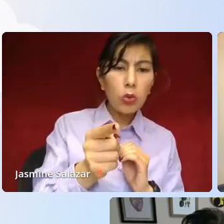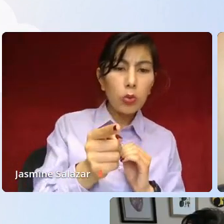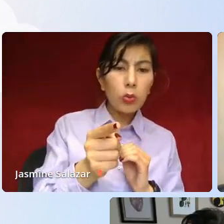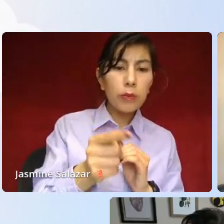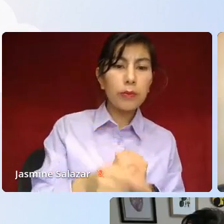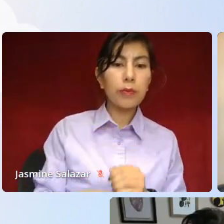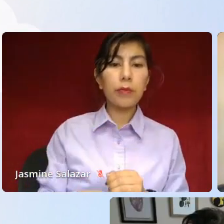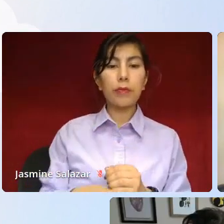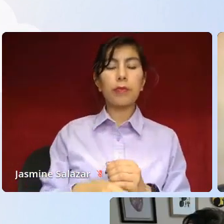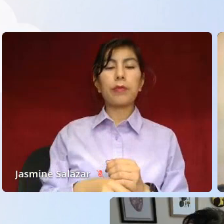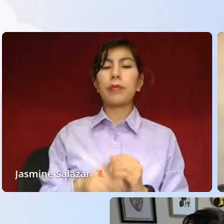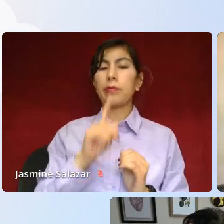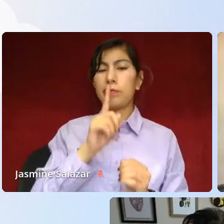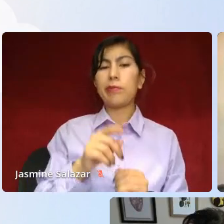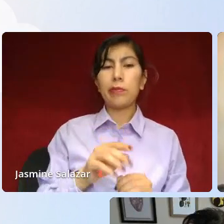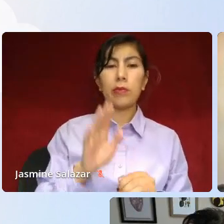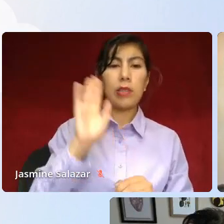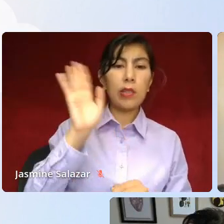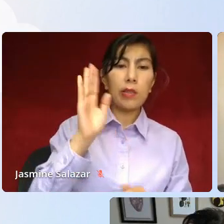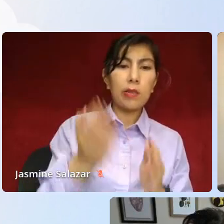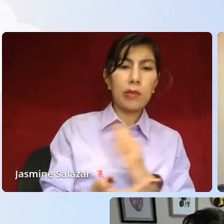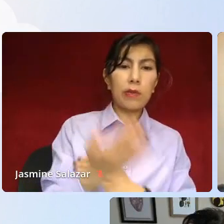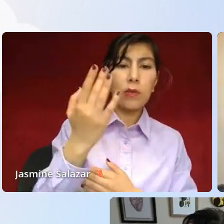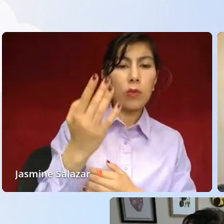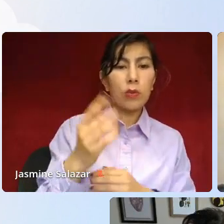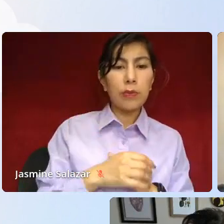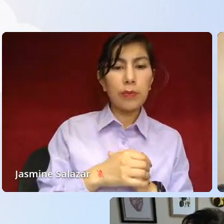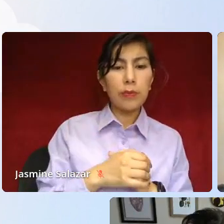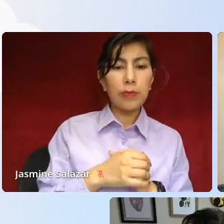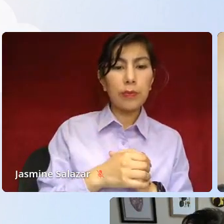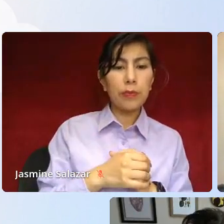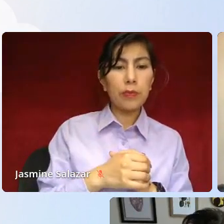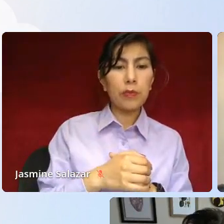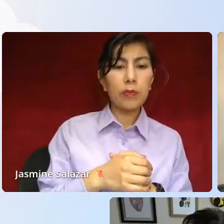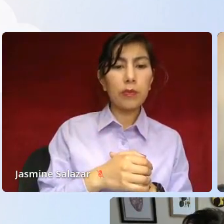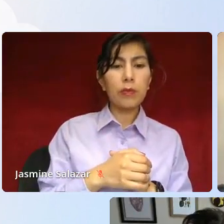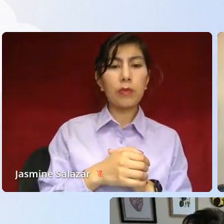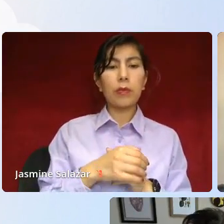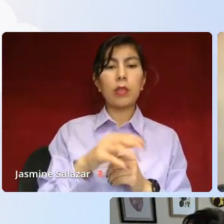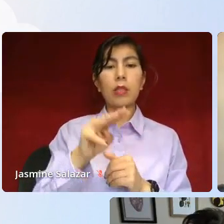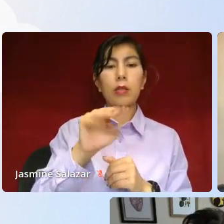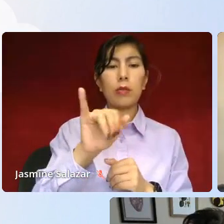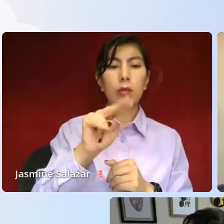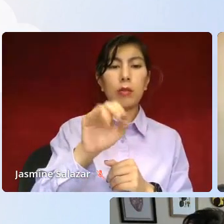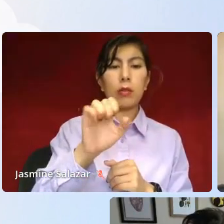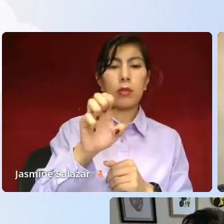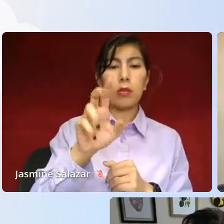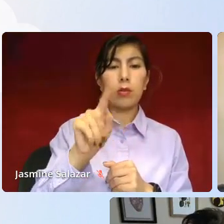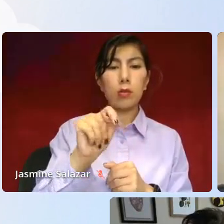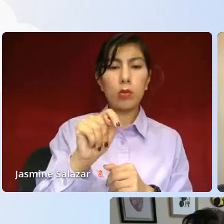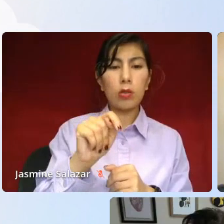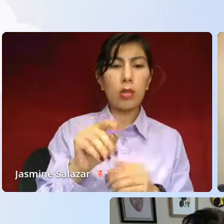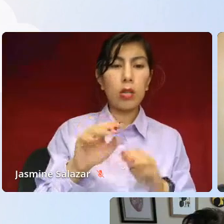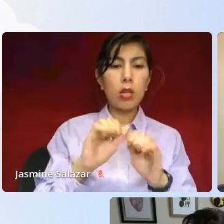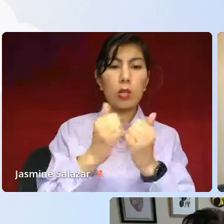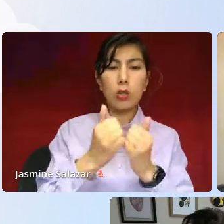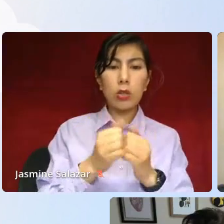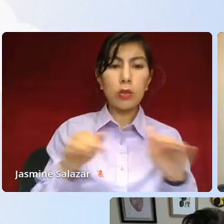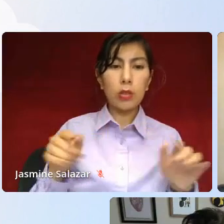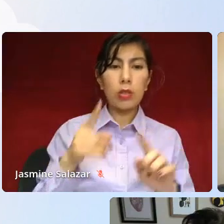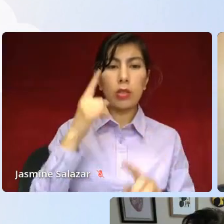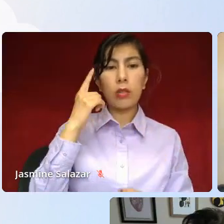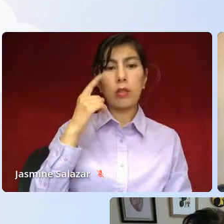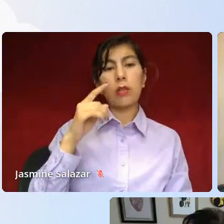Greetings, everyone. My name is Brandon Jones. I'm the executive director of Minnesota Association for Children's Mental Health. And if you know anything about the state